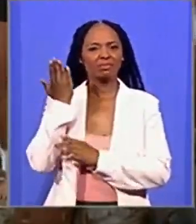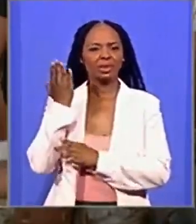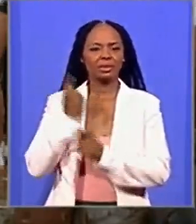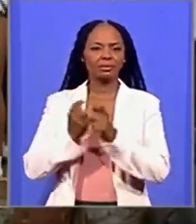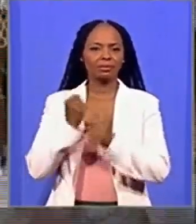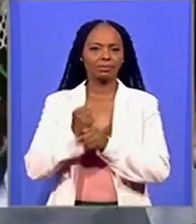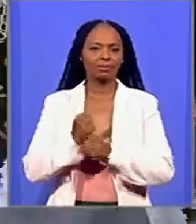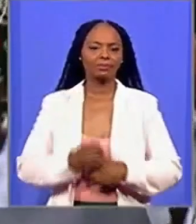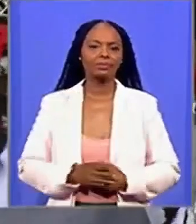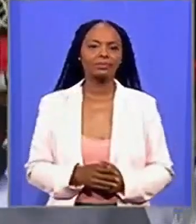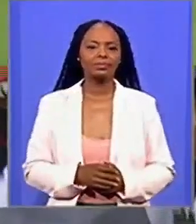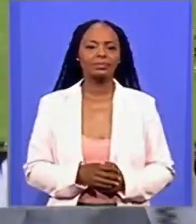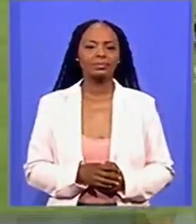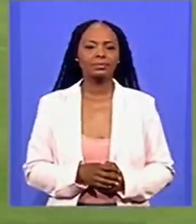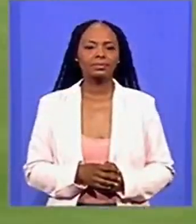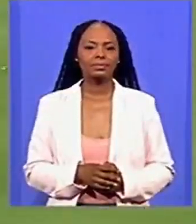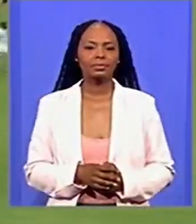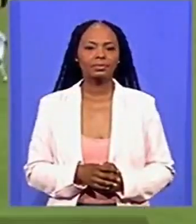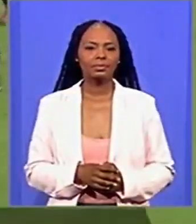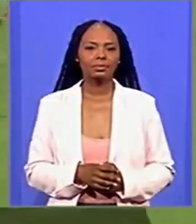365.